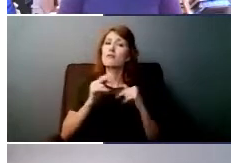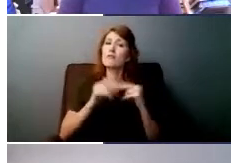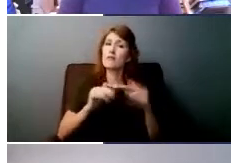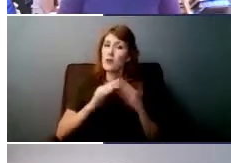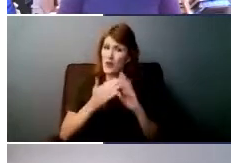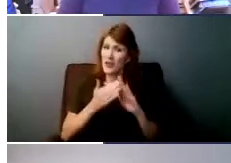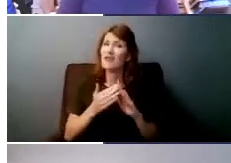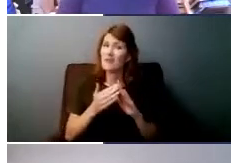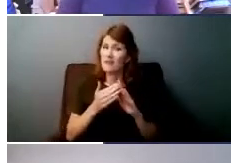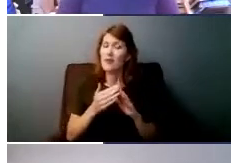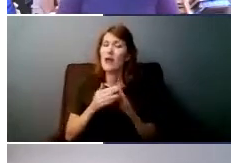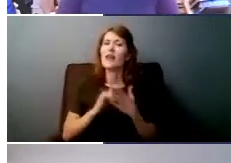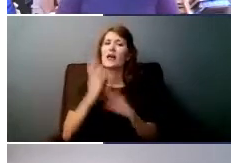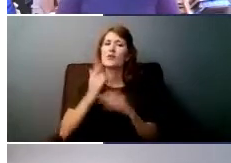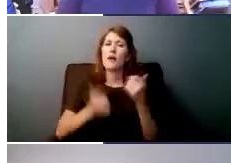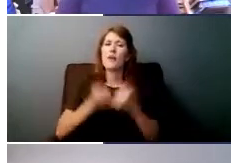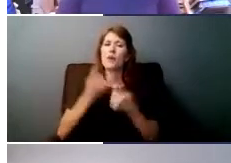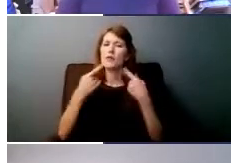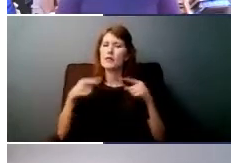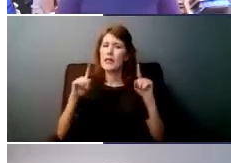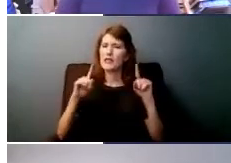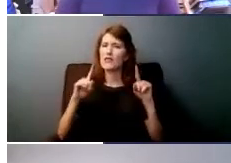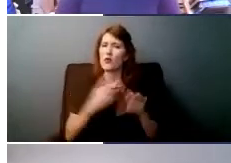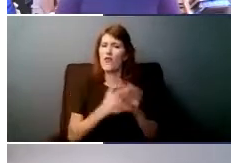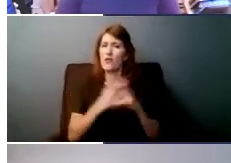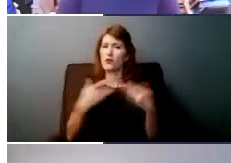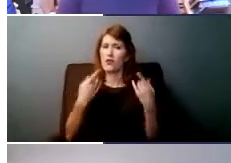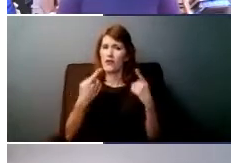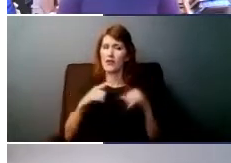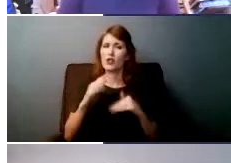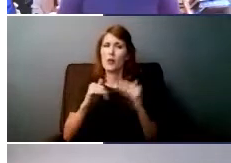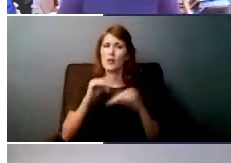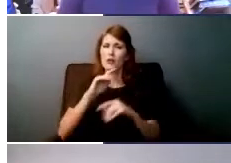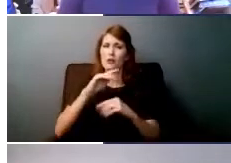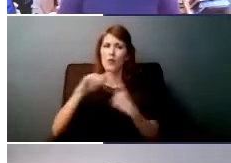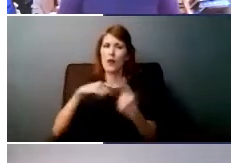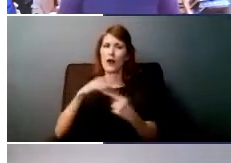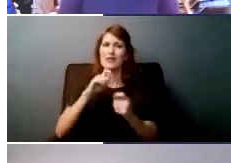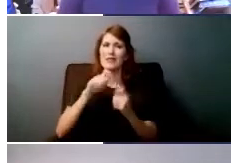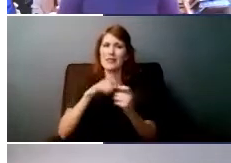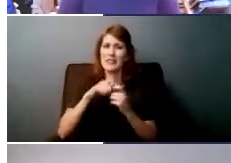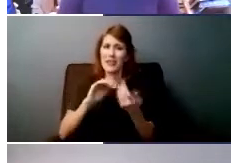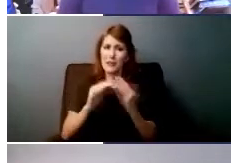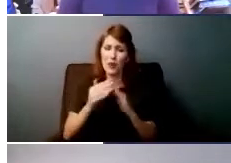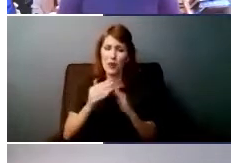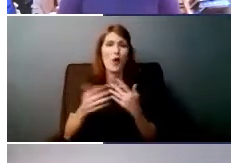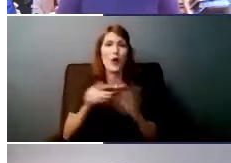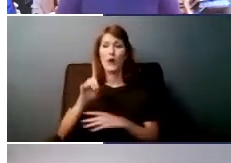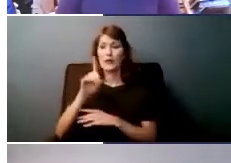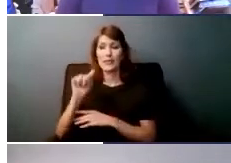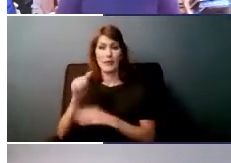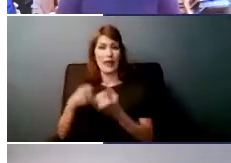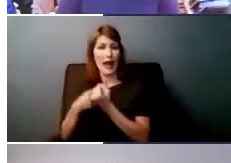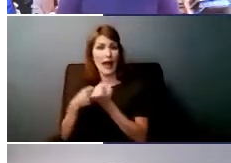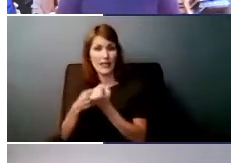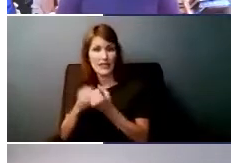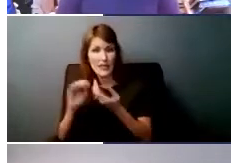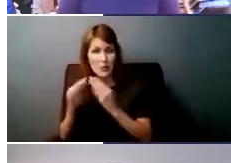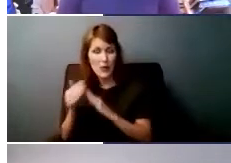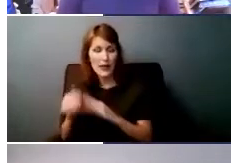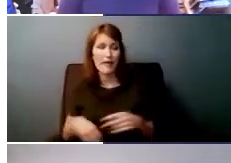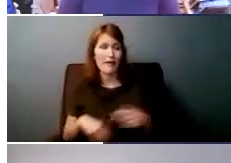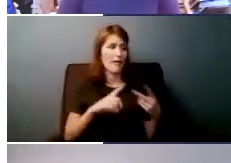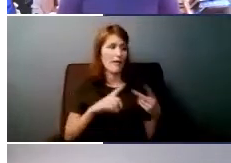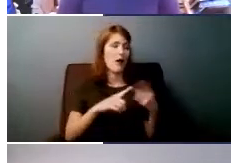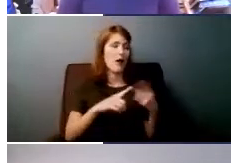most successful virtual events are built around specific community, whether it's the disability advocacy community, whether it's a marketing community,